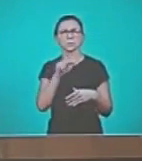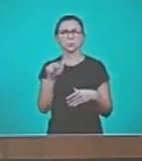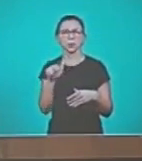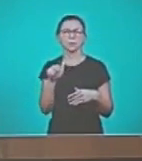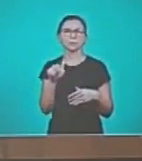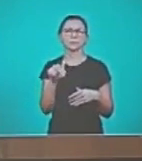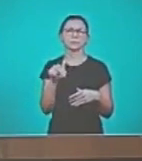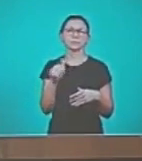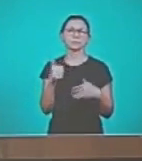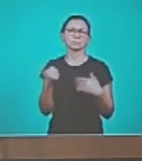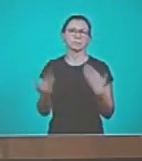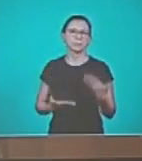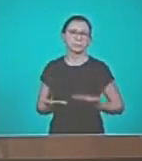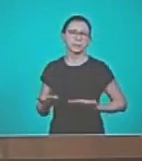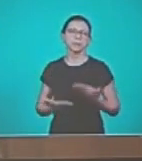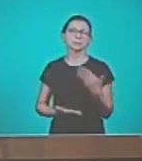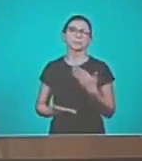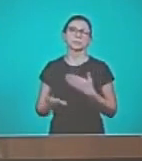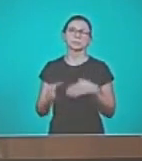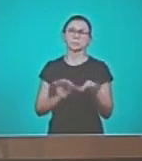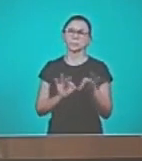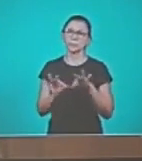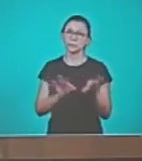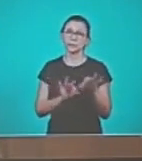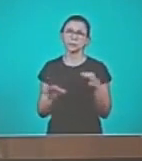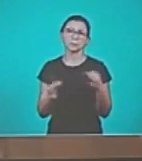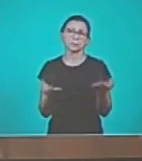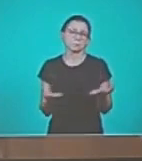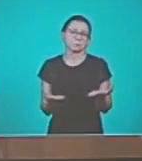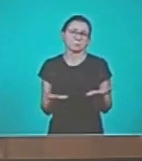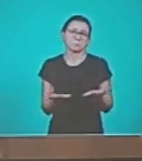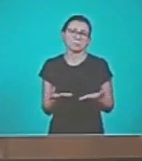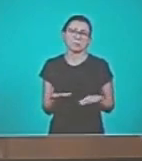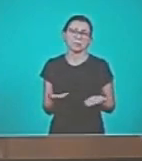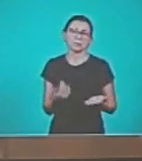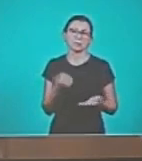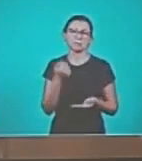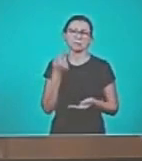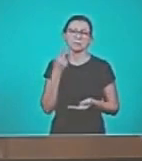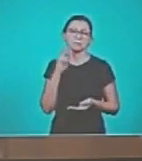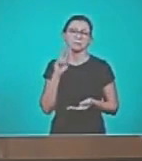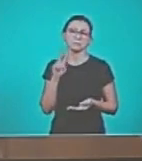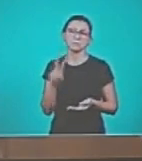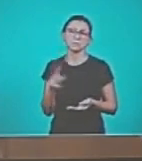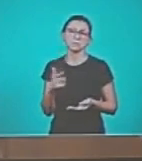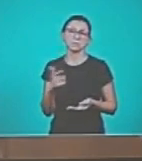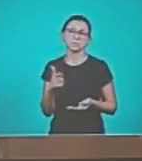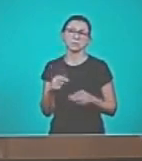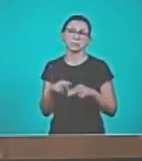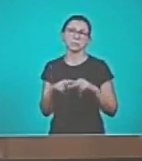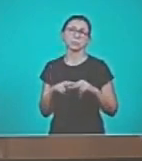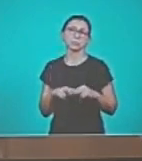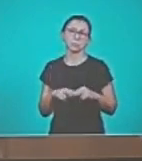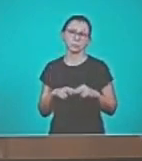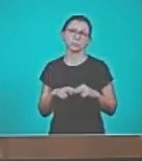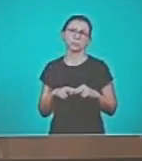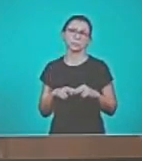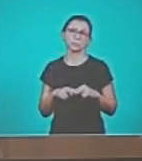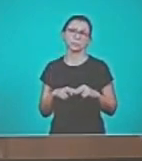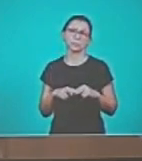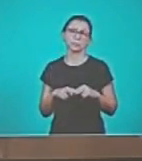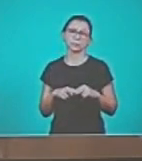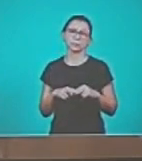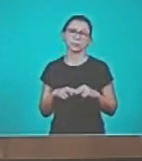the anointed are producing. And that's what we're doing here. We have no reason for not to do what we are doing